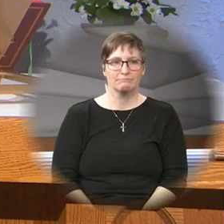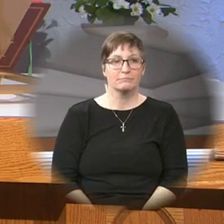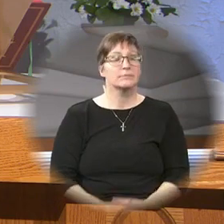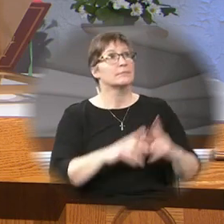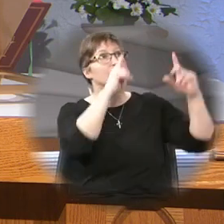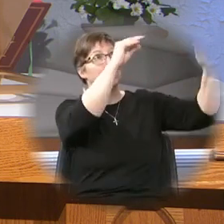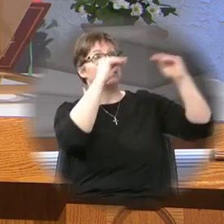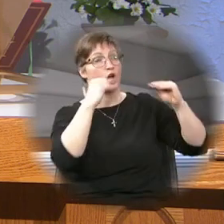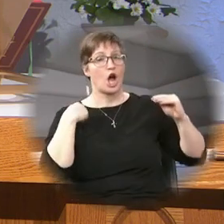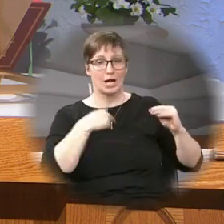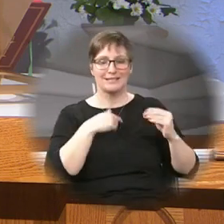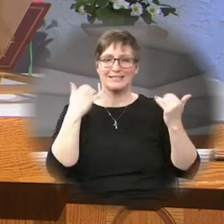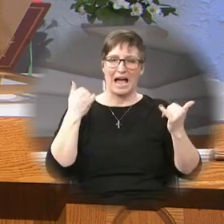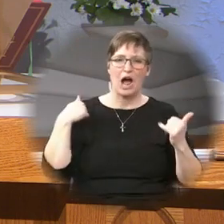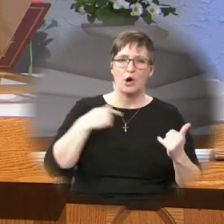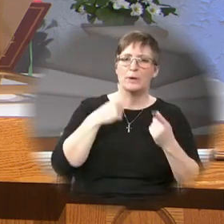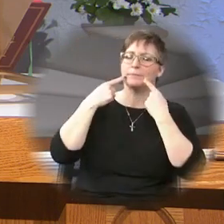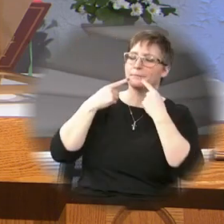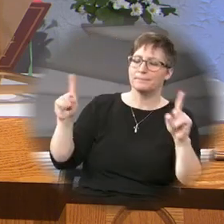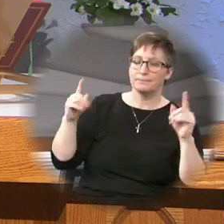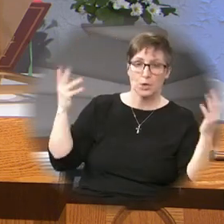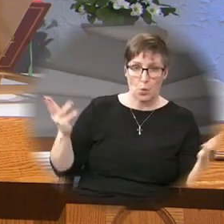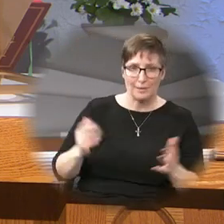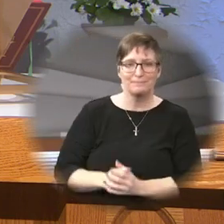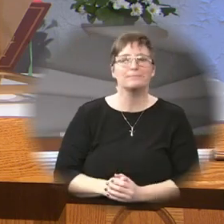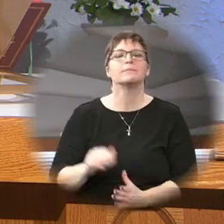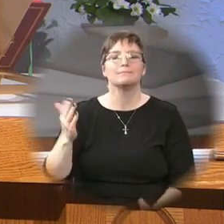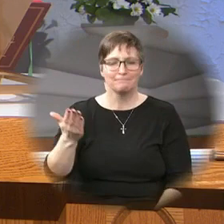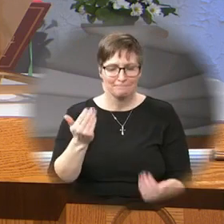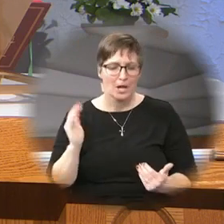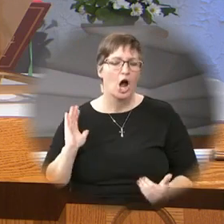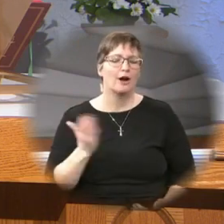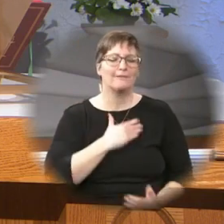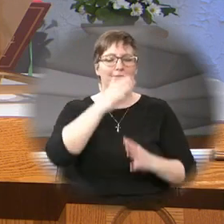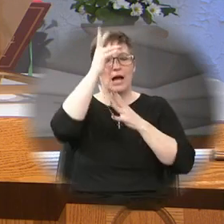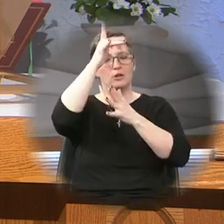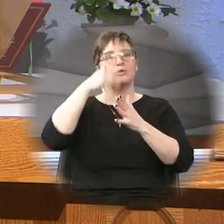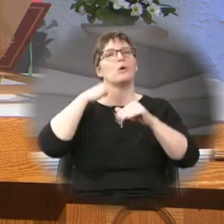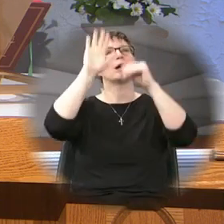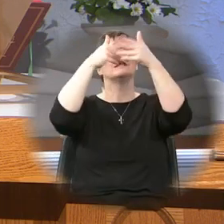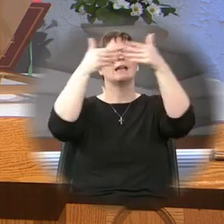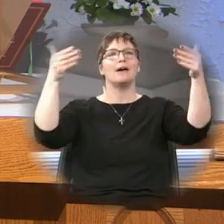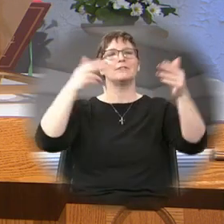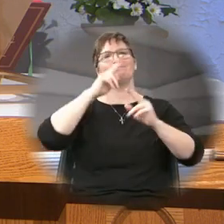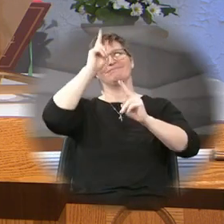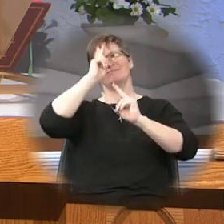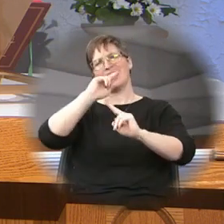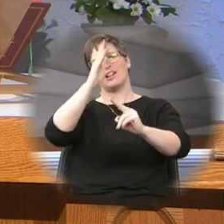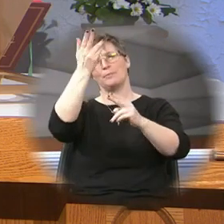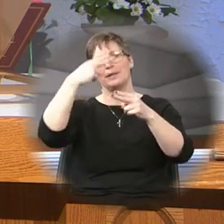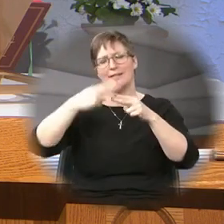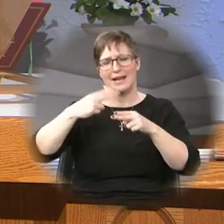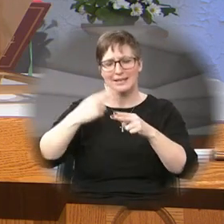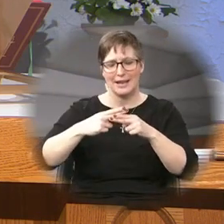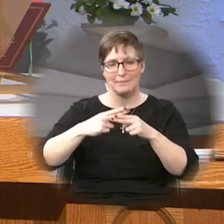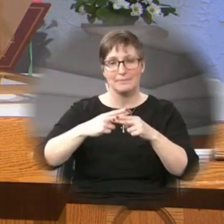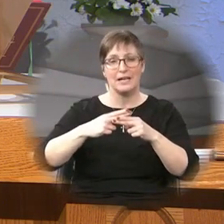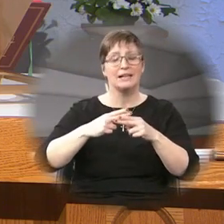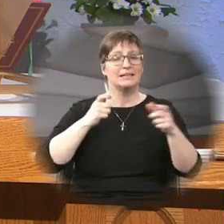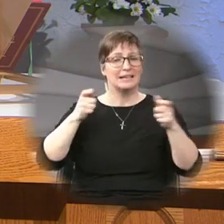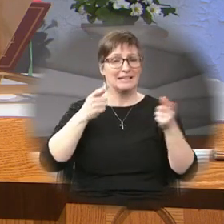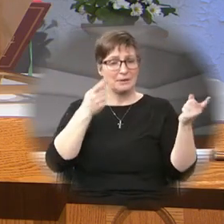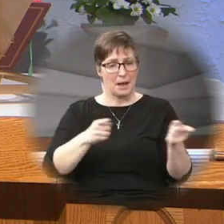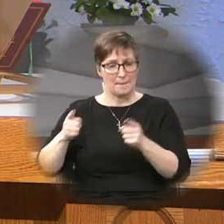At our Savior's command, informed by divine teaching, we dare to say, Our Father, who art in heaven, hallowed be thy